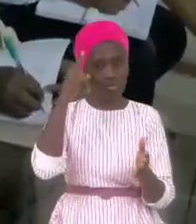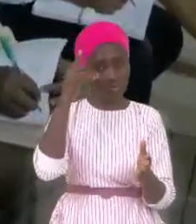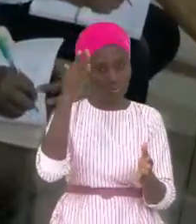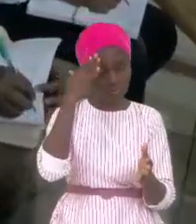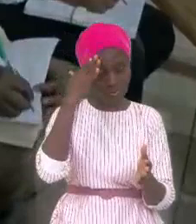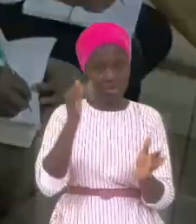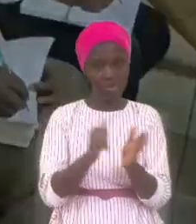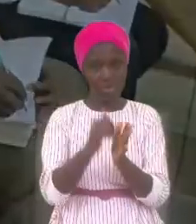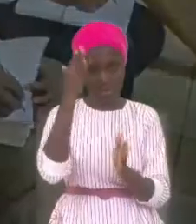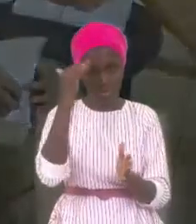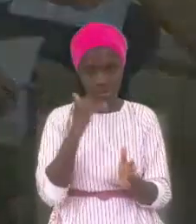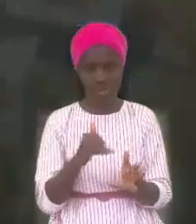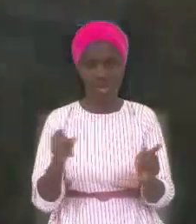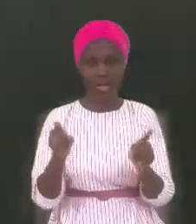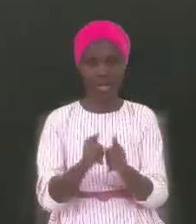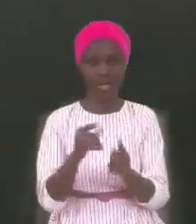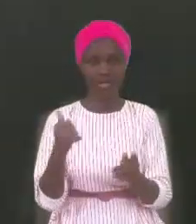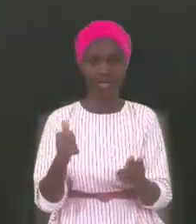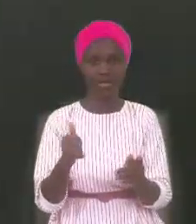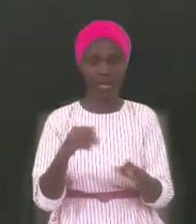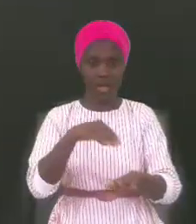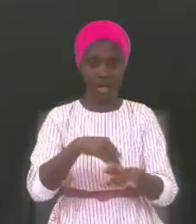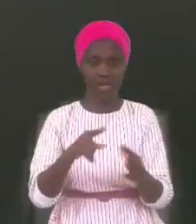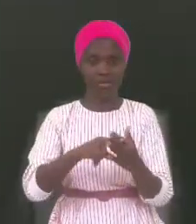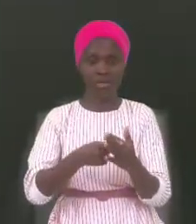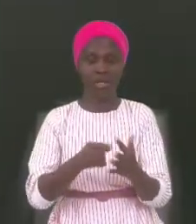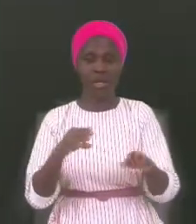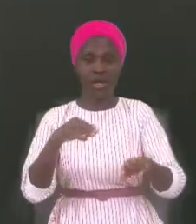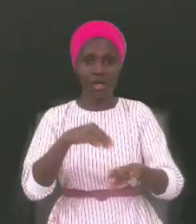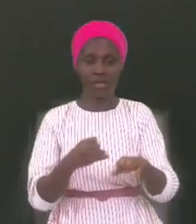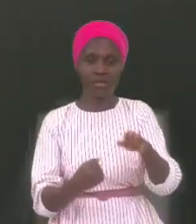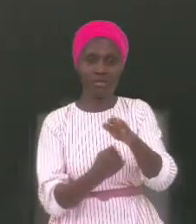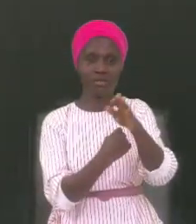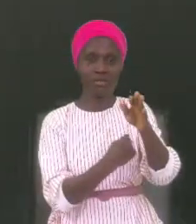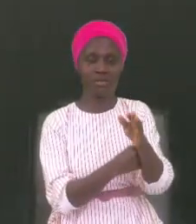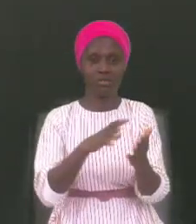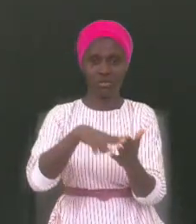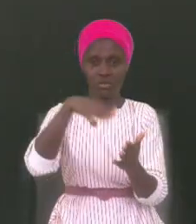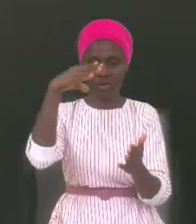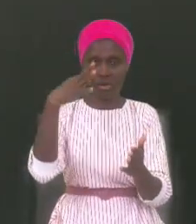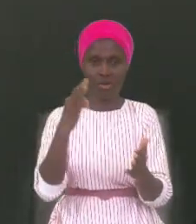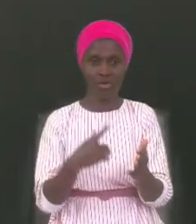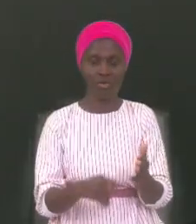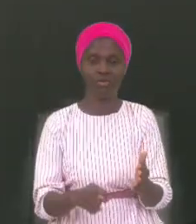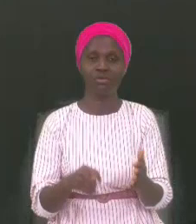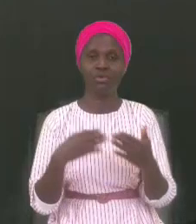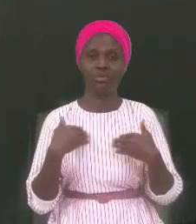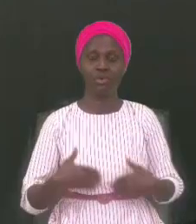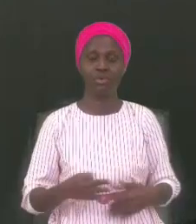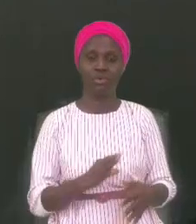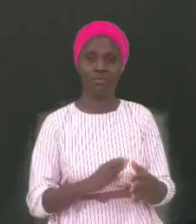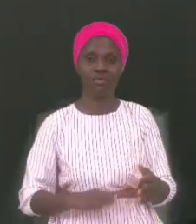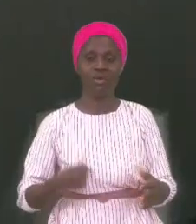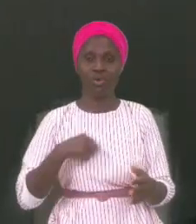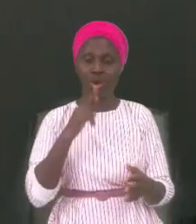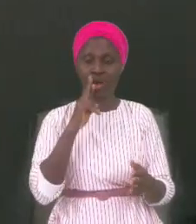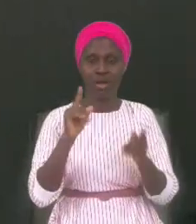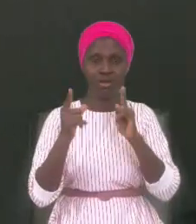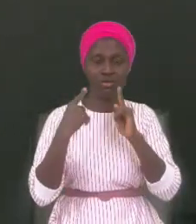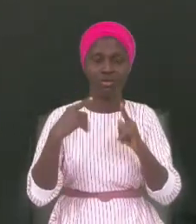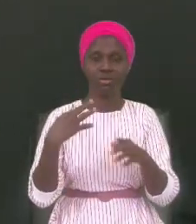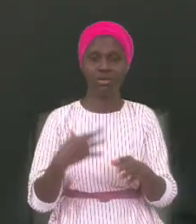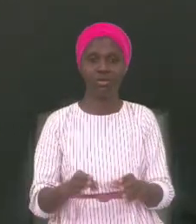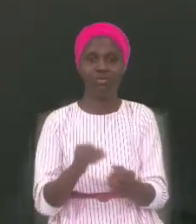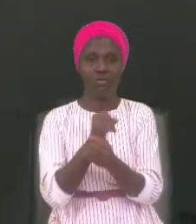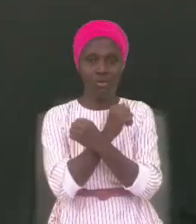we begin our foundational study on the body of Christ, we're talking on loving